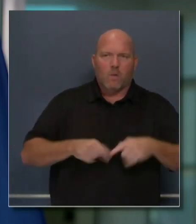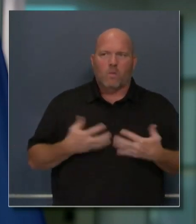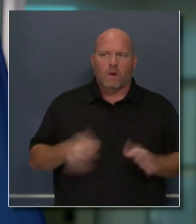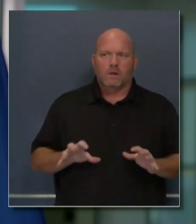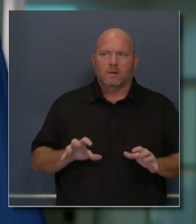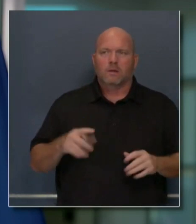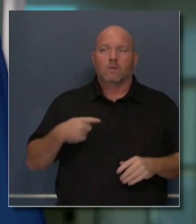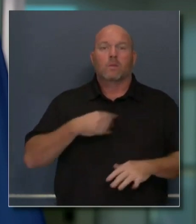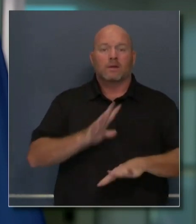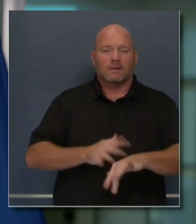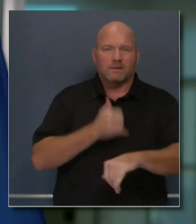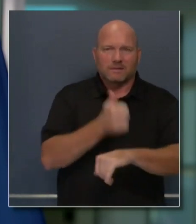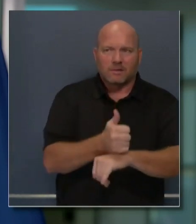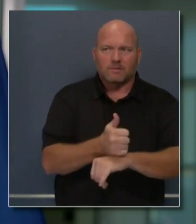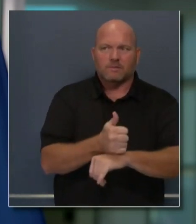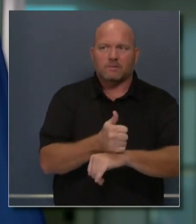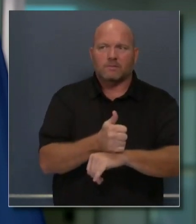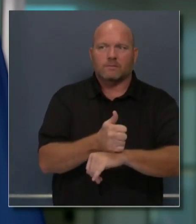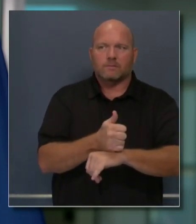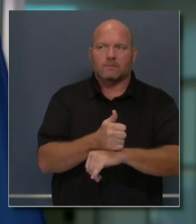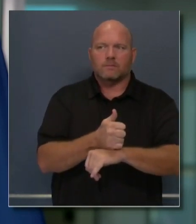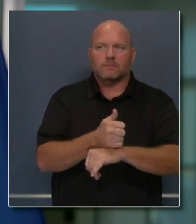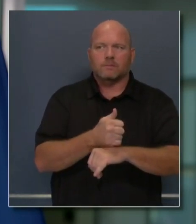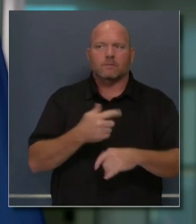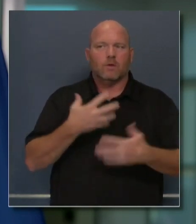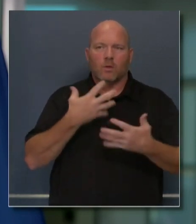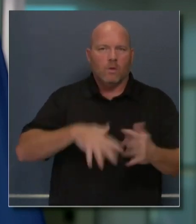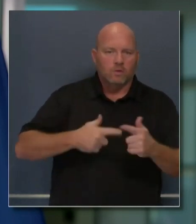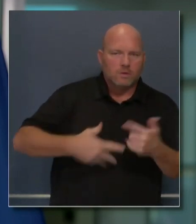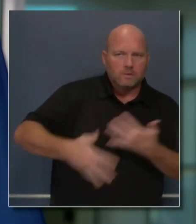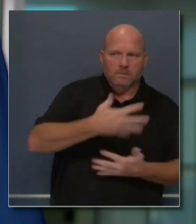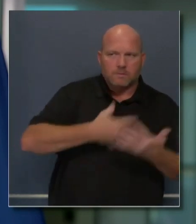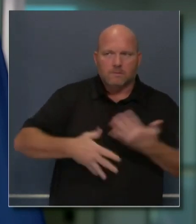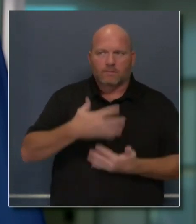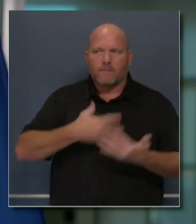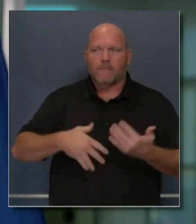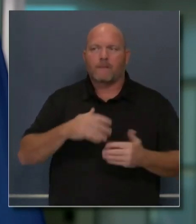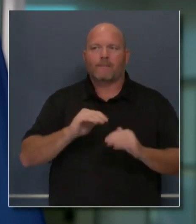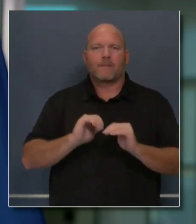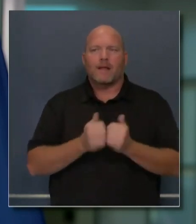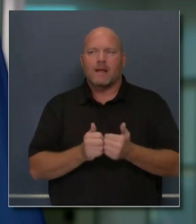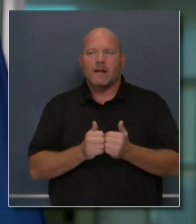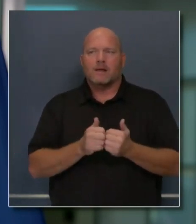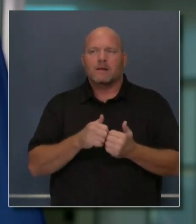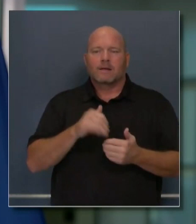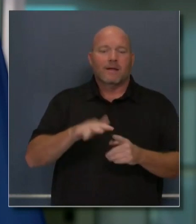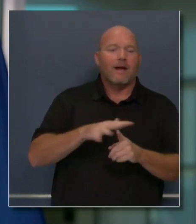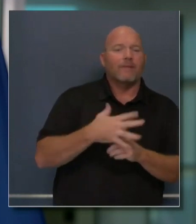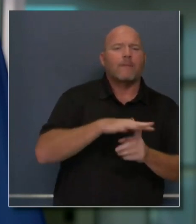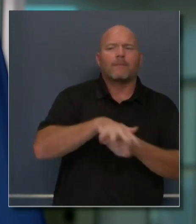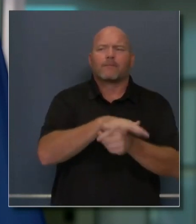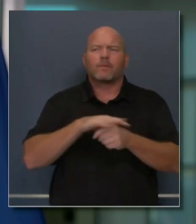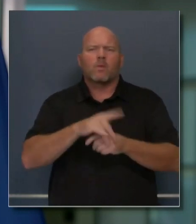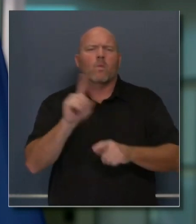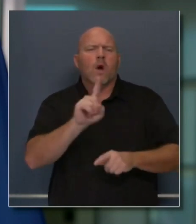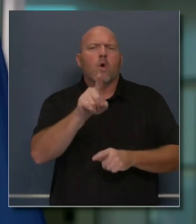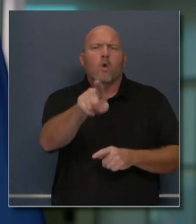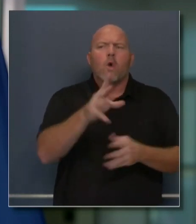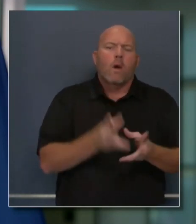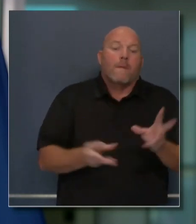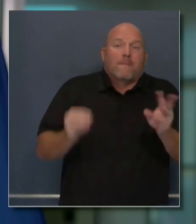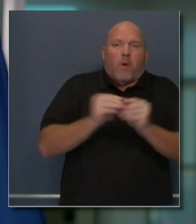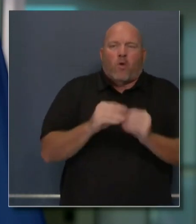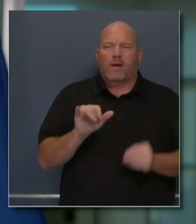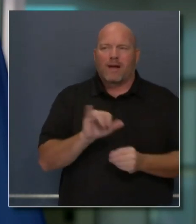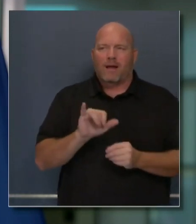encouraging a massive amount of mixing and encouraging a condition and environment where you're more likely, not less